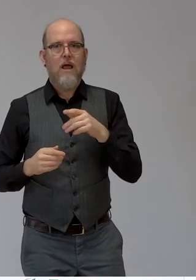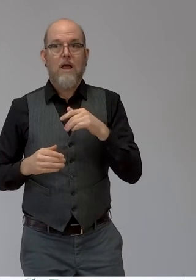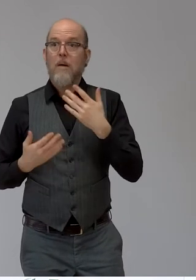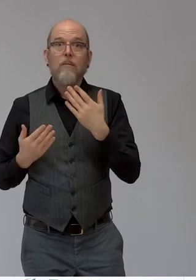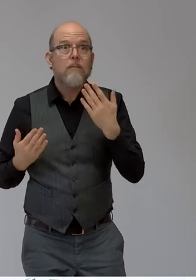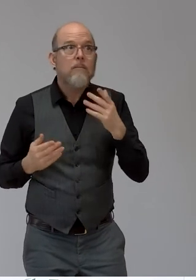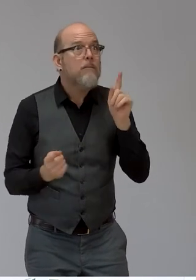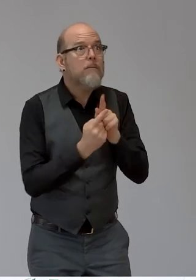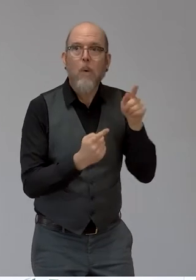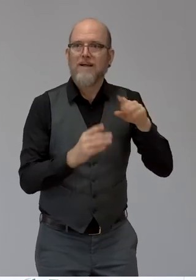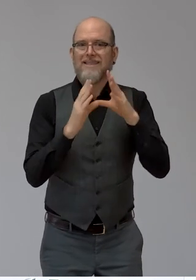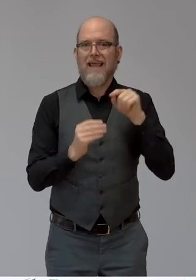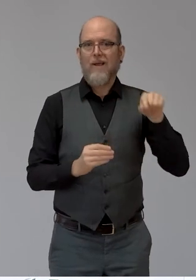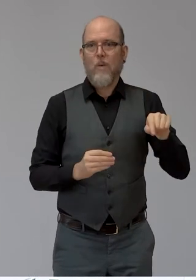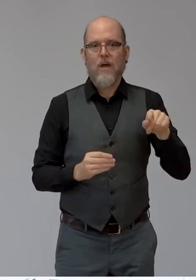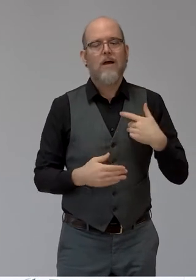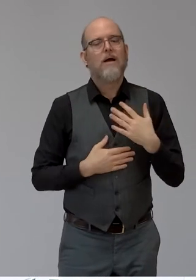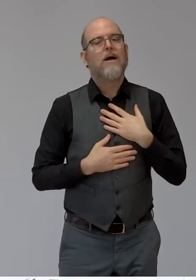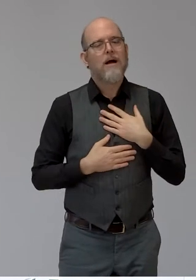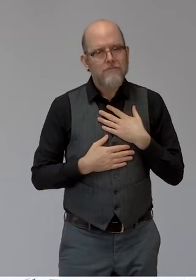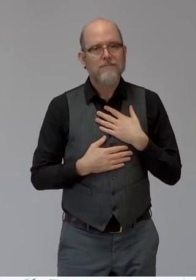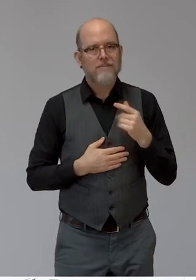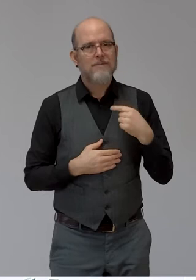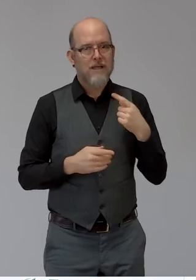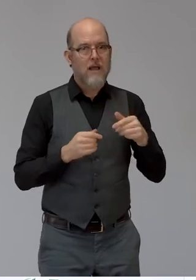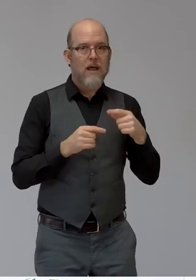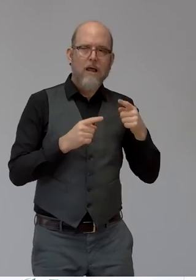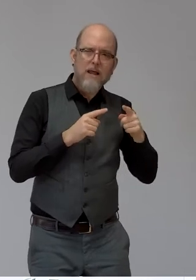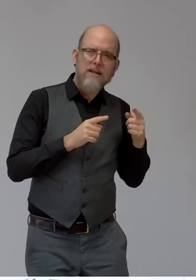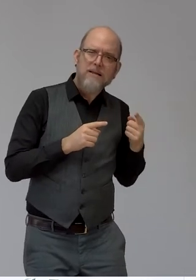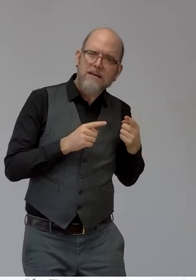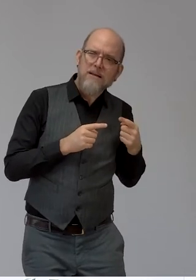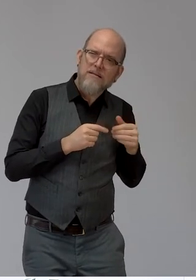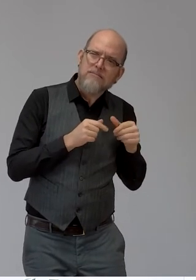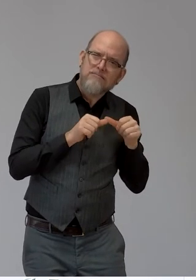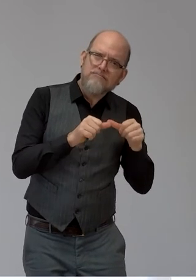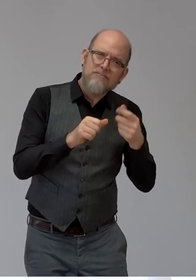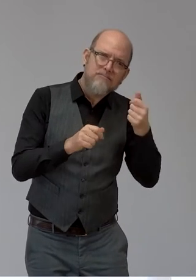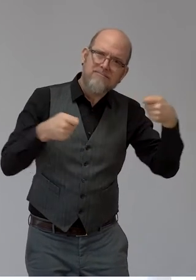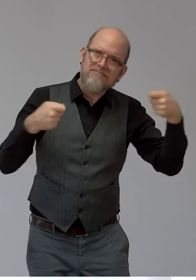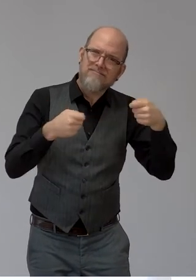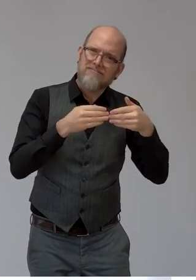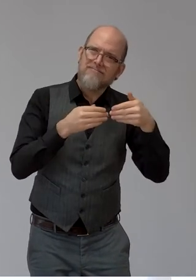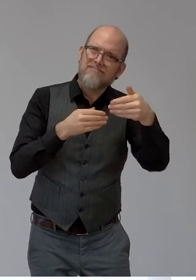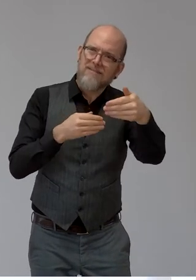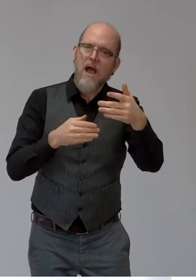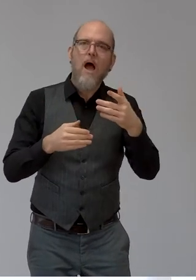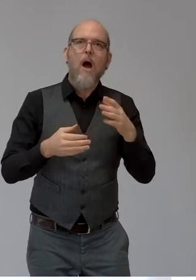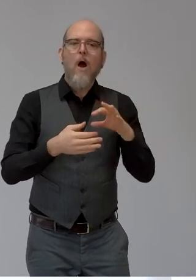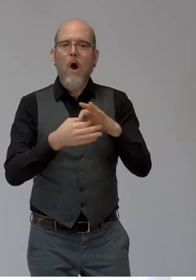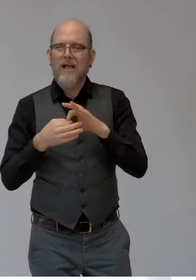it's always an issue for our NGO and for our sector in Albania. But trying hard and speaking